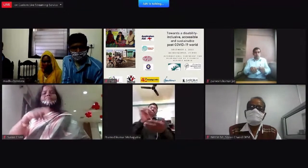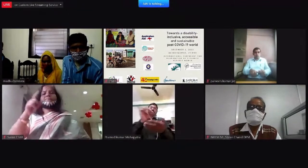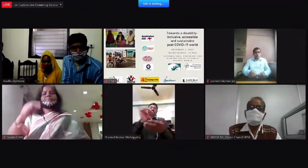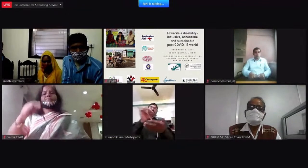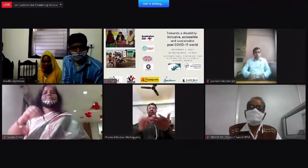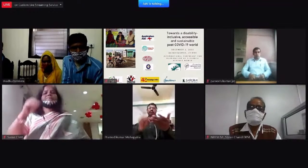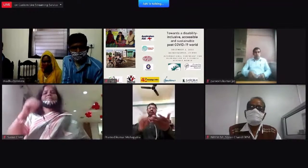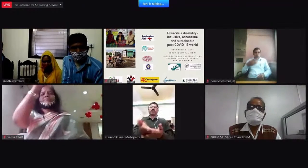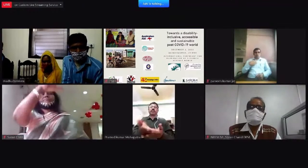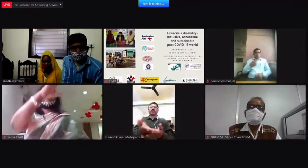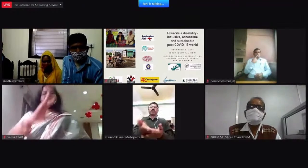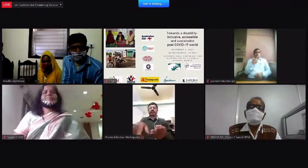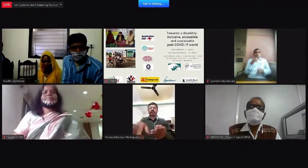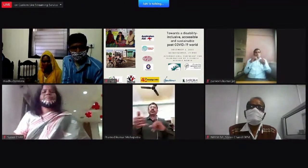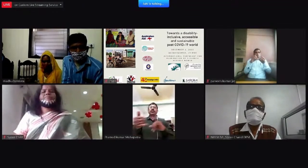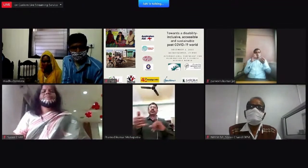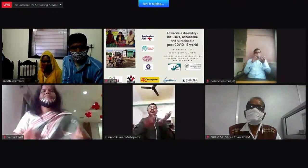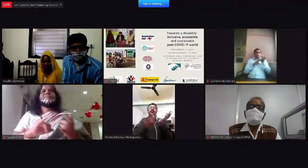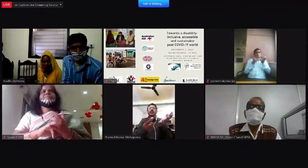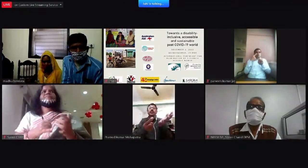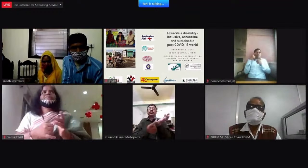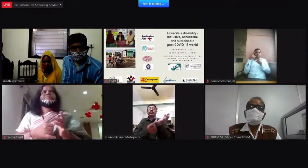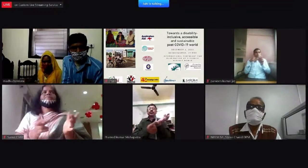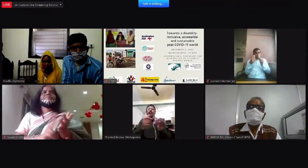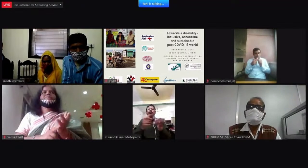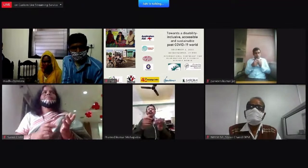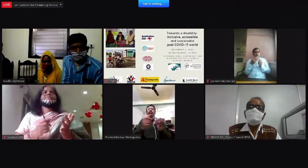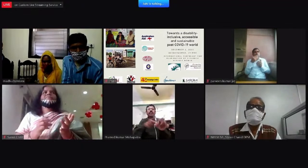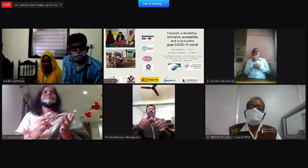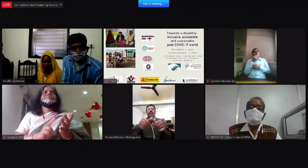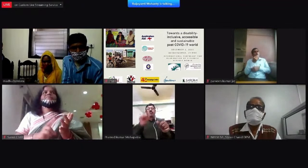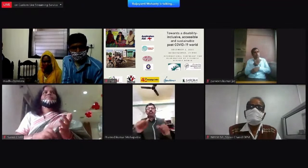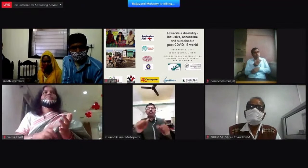And this is one of the recommendations for the meeting today.